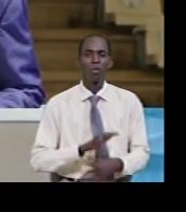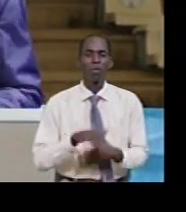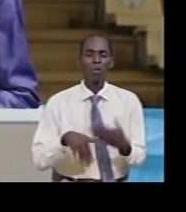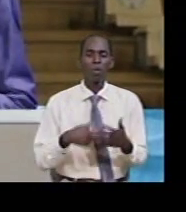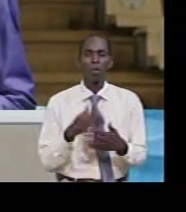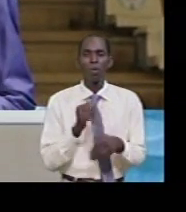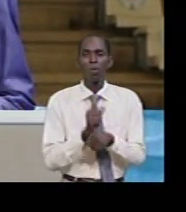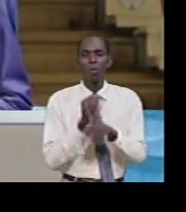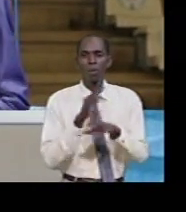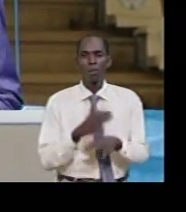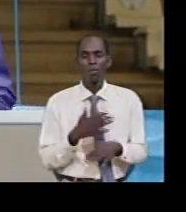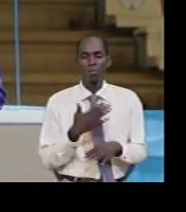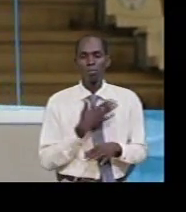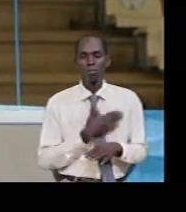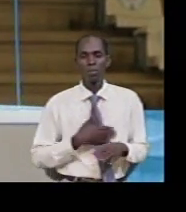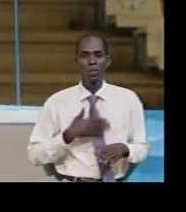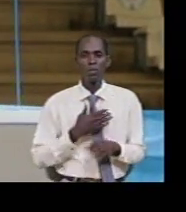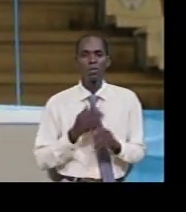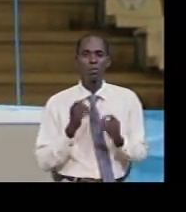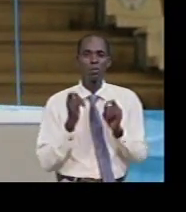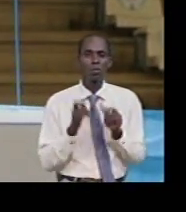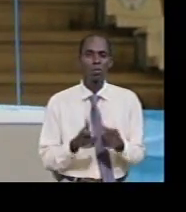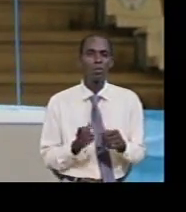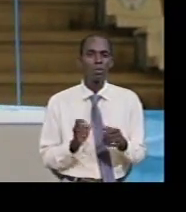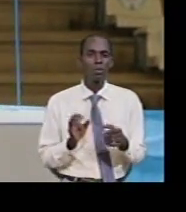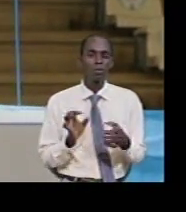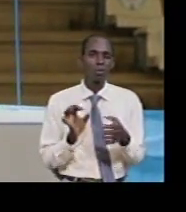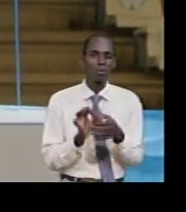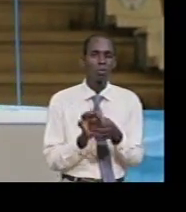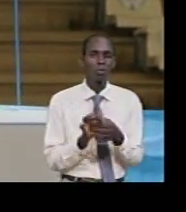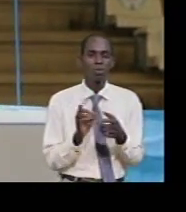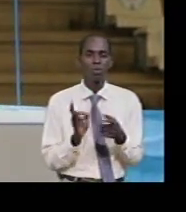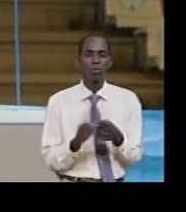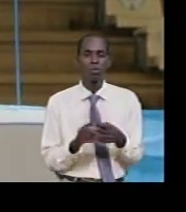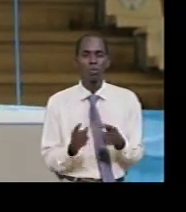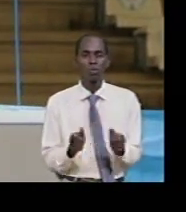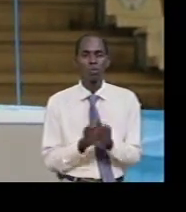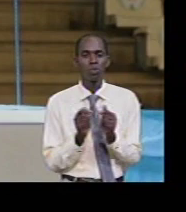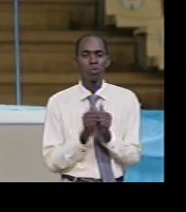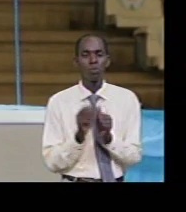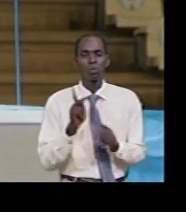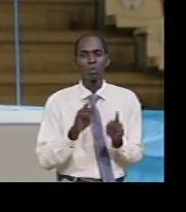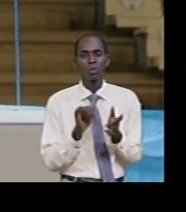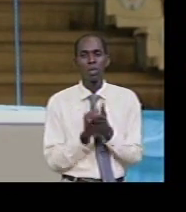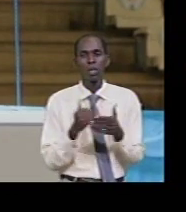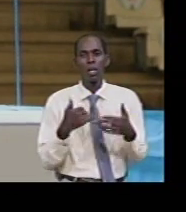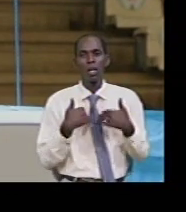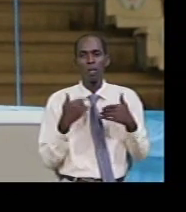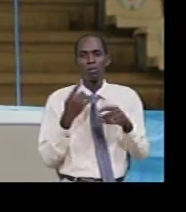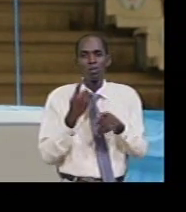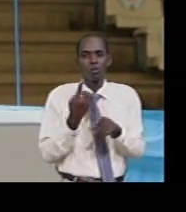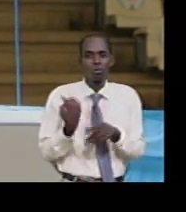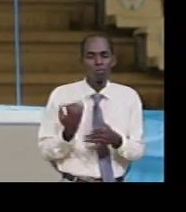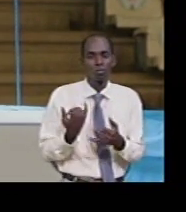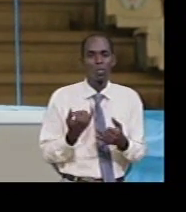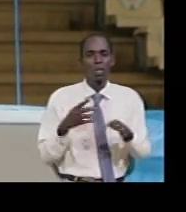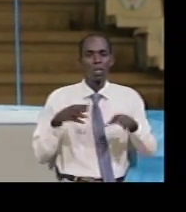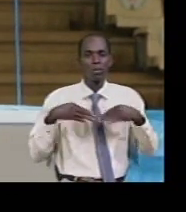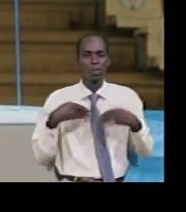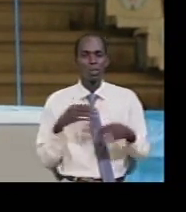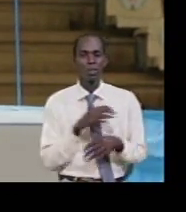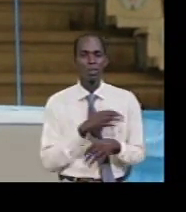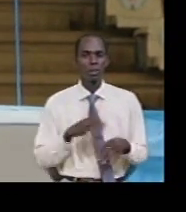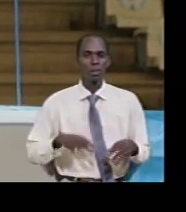And as you fill the decision slip, please, we want you to hand them back over to the ushers, and will be